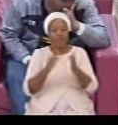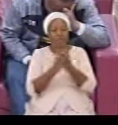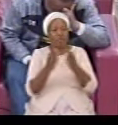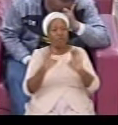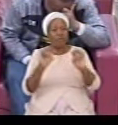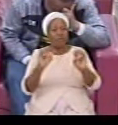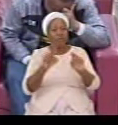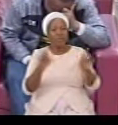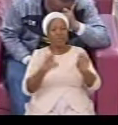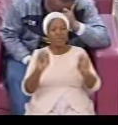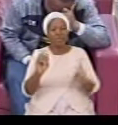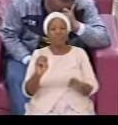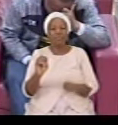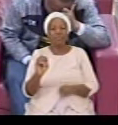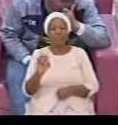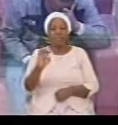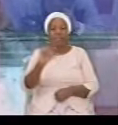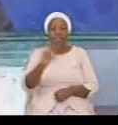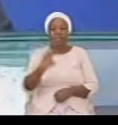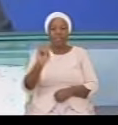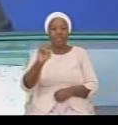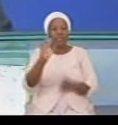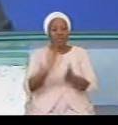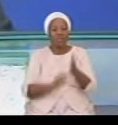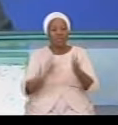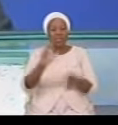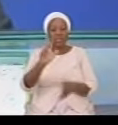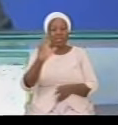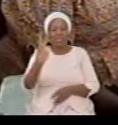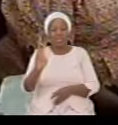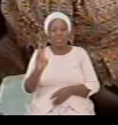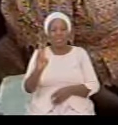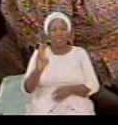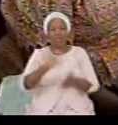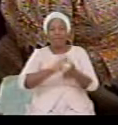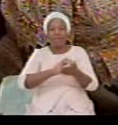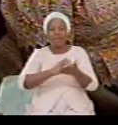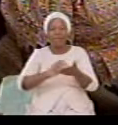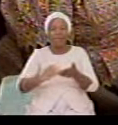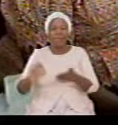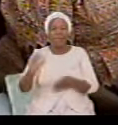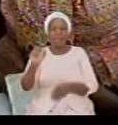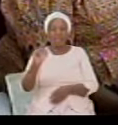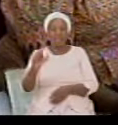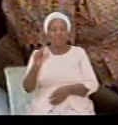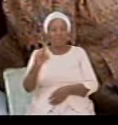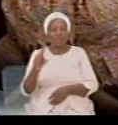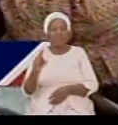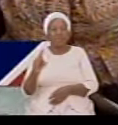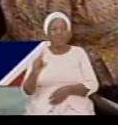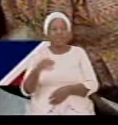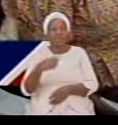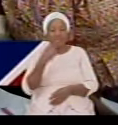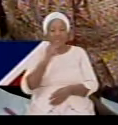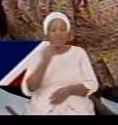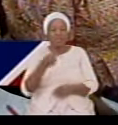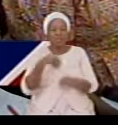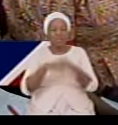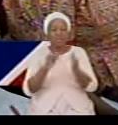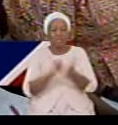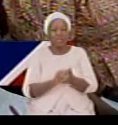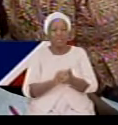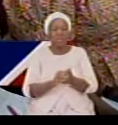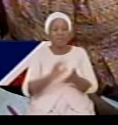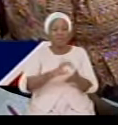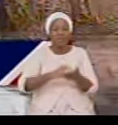Ezekiel chapter 36. I'm reading from verse 11. It tells us in verse